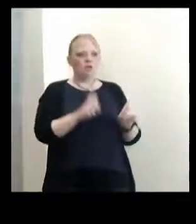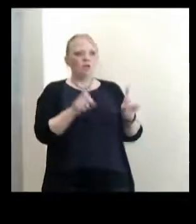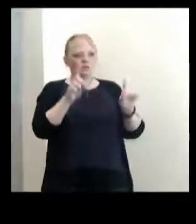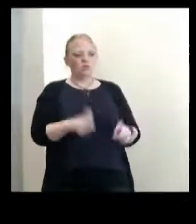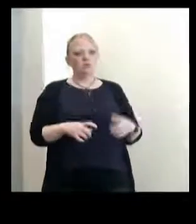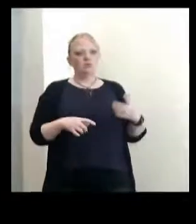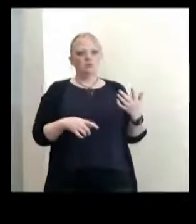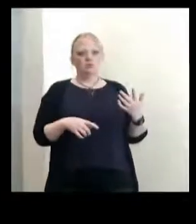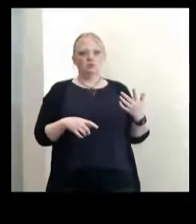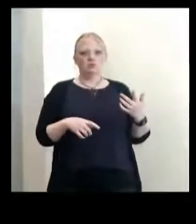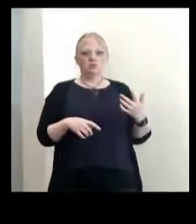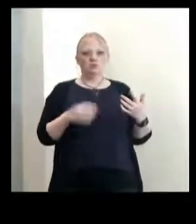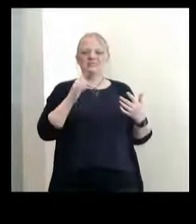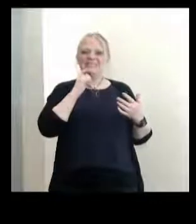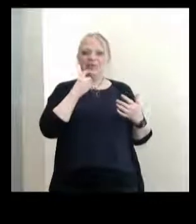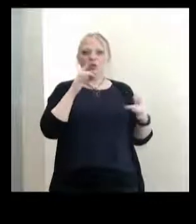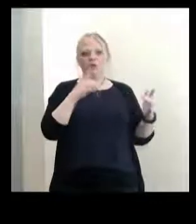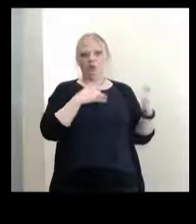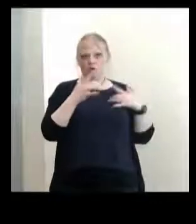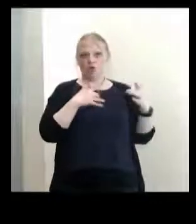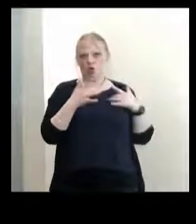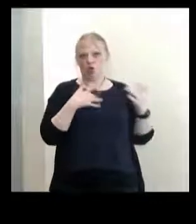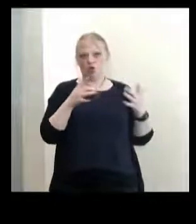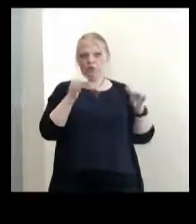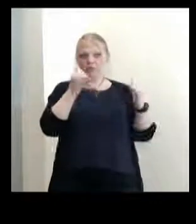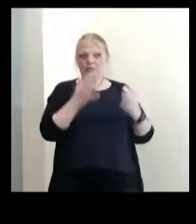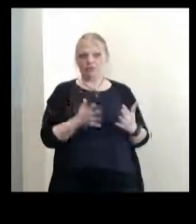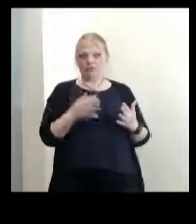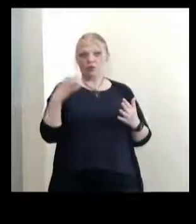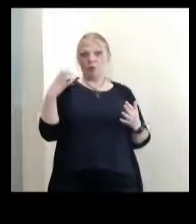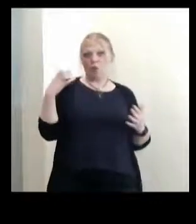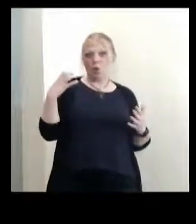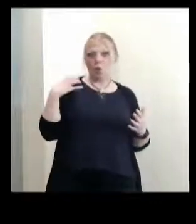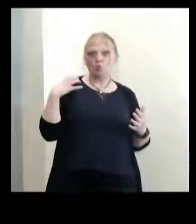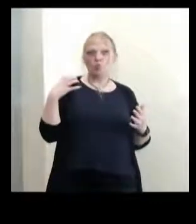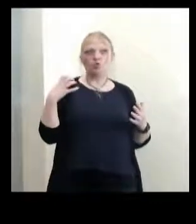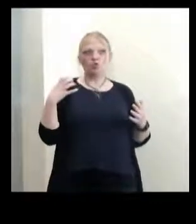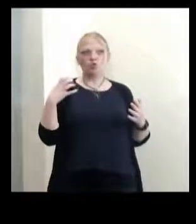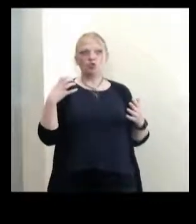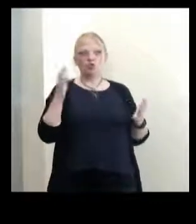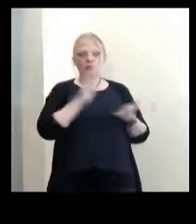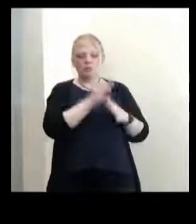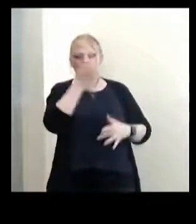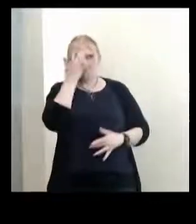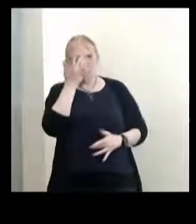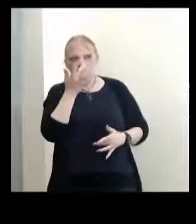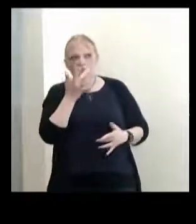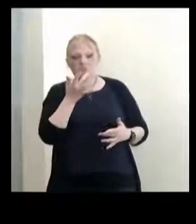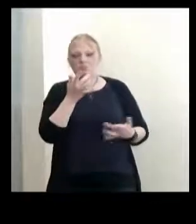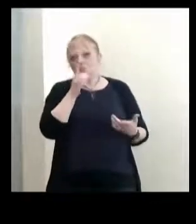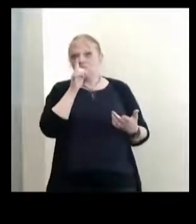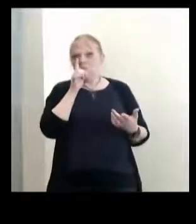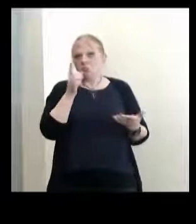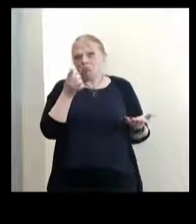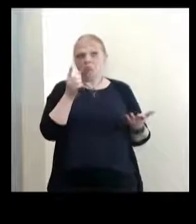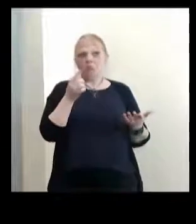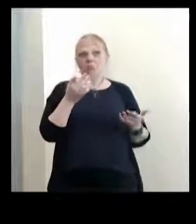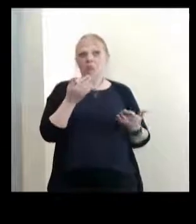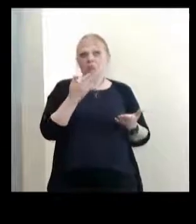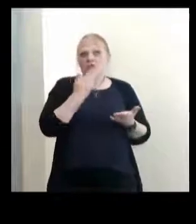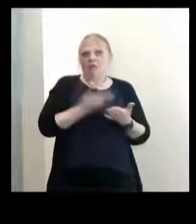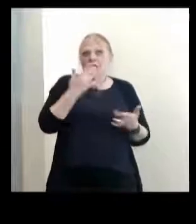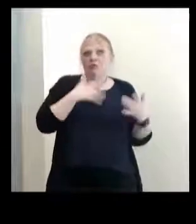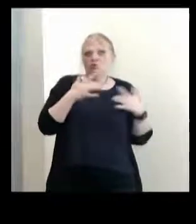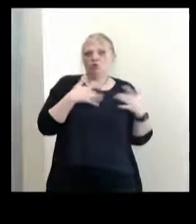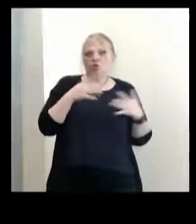there was this serious concern about the players and the coaches getting ill, and a legitimate concern because there were many people coming